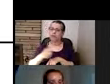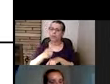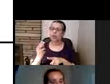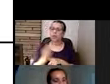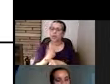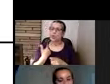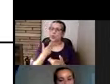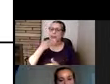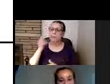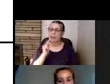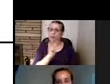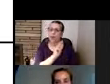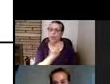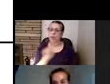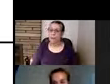them.